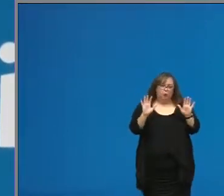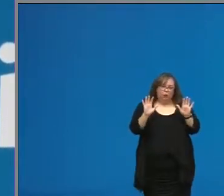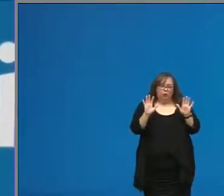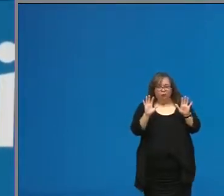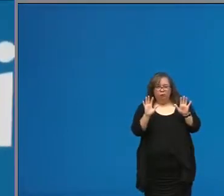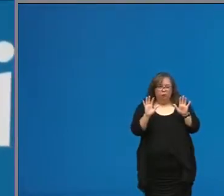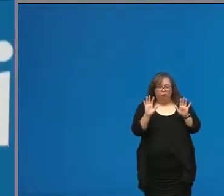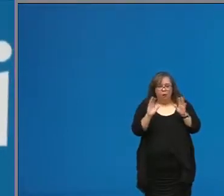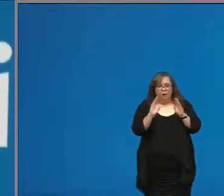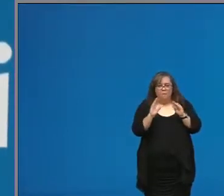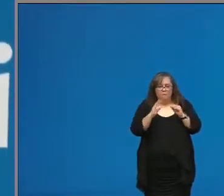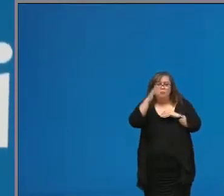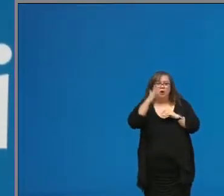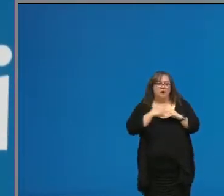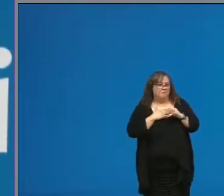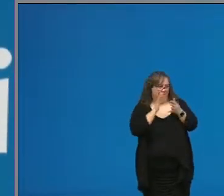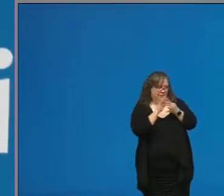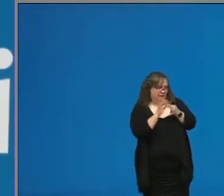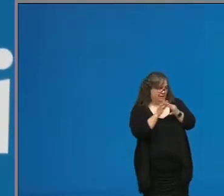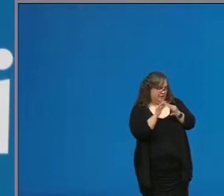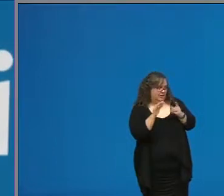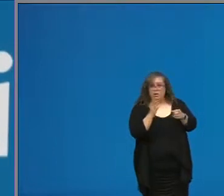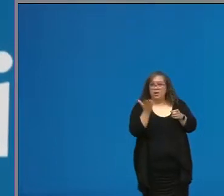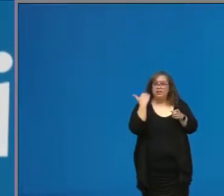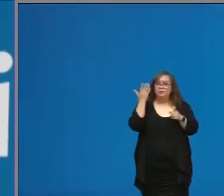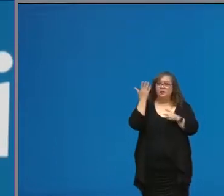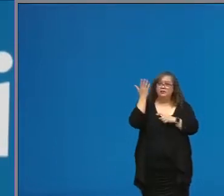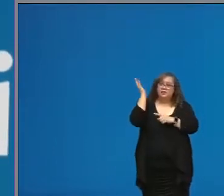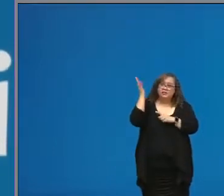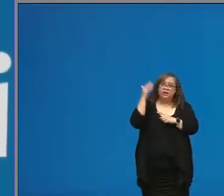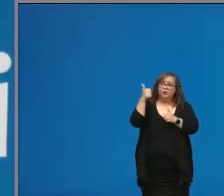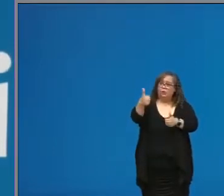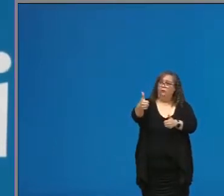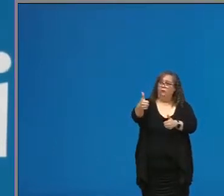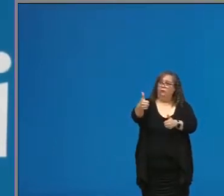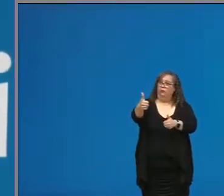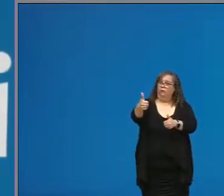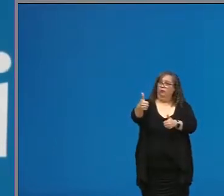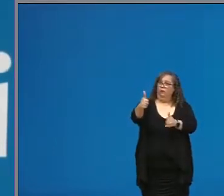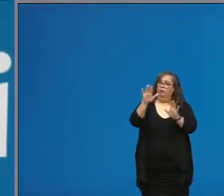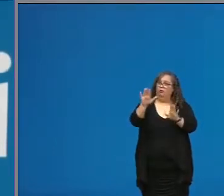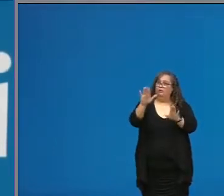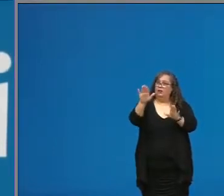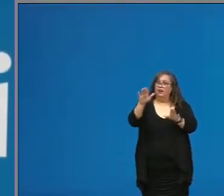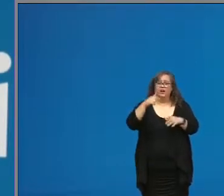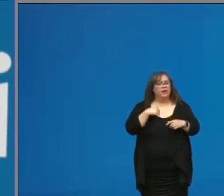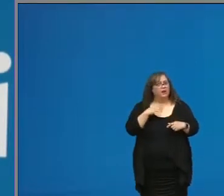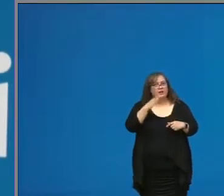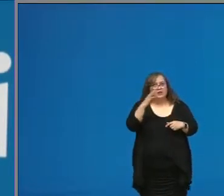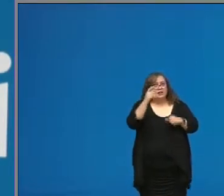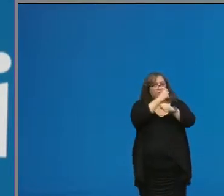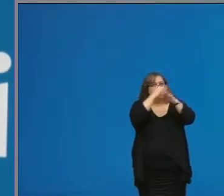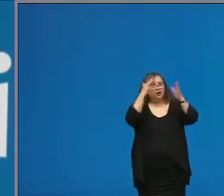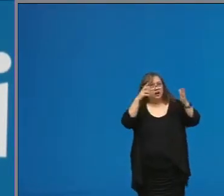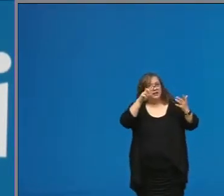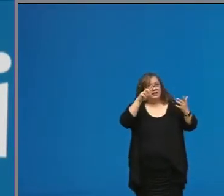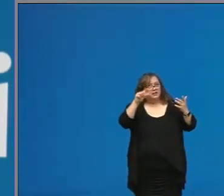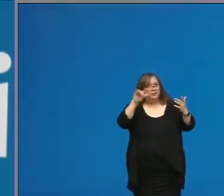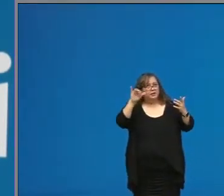This was a great talk, by the way, the previous one. Thank you. I never thought of disability being conceived in this